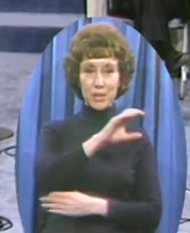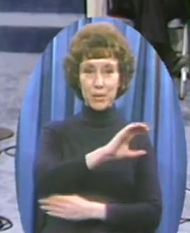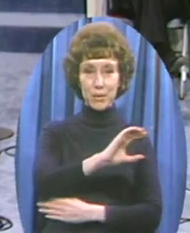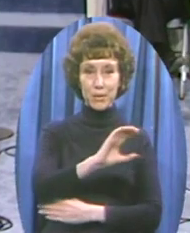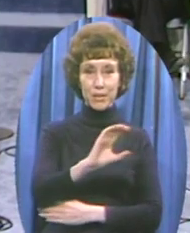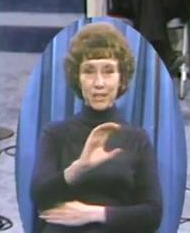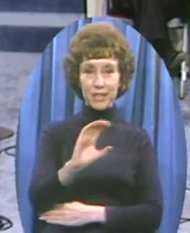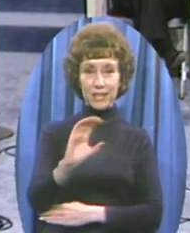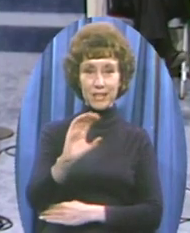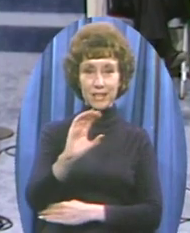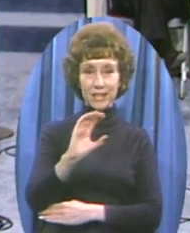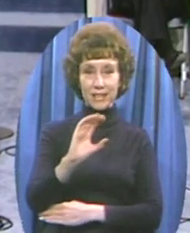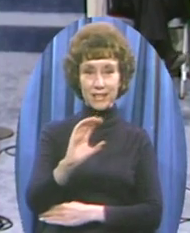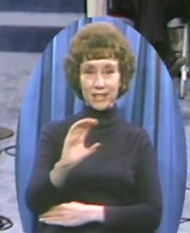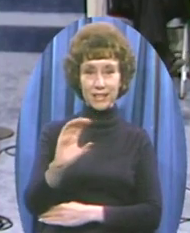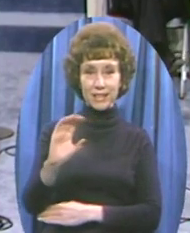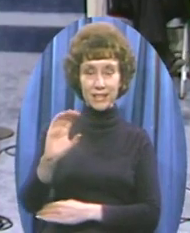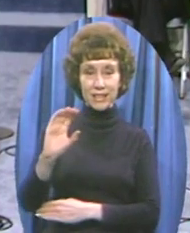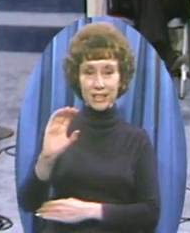Calvary's tree.